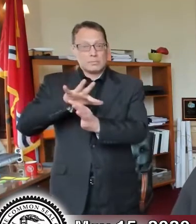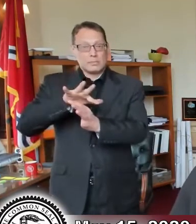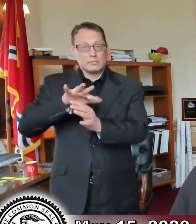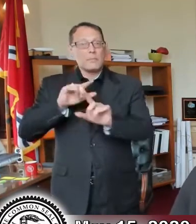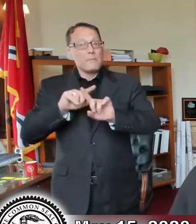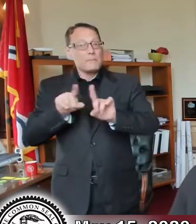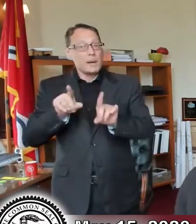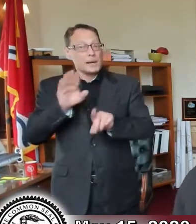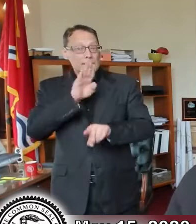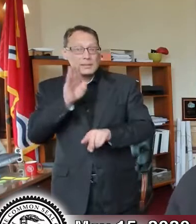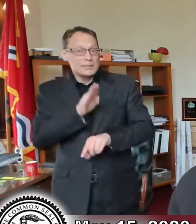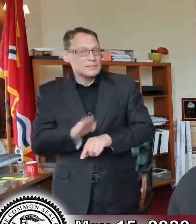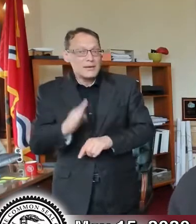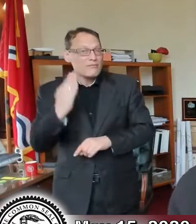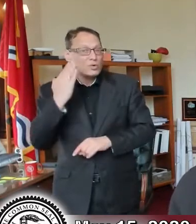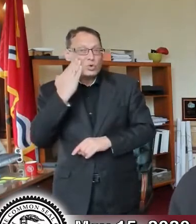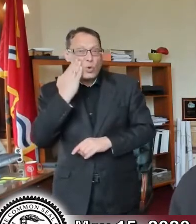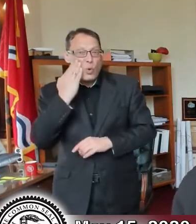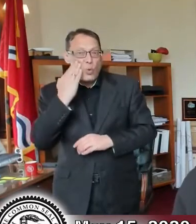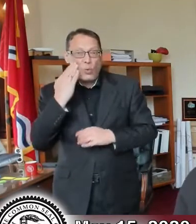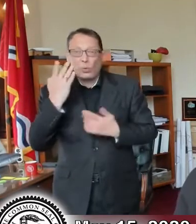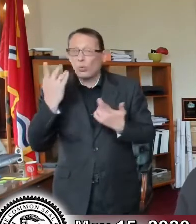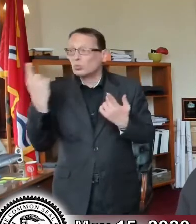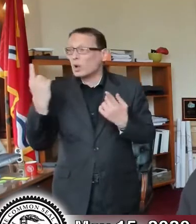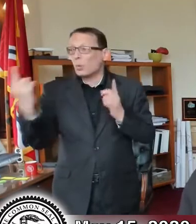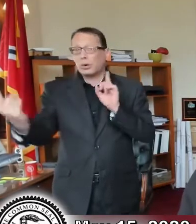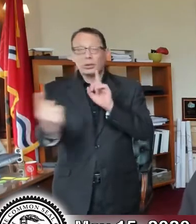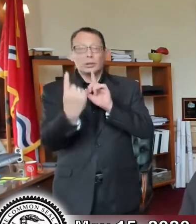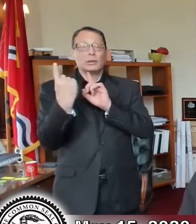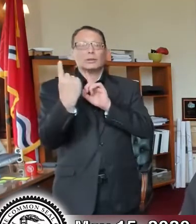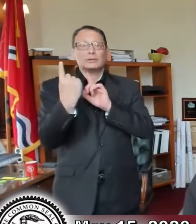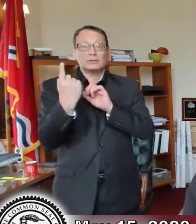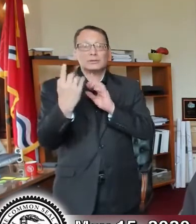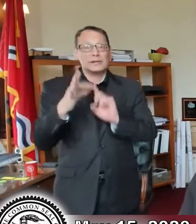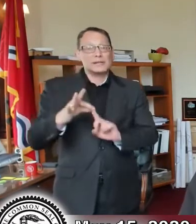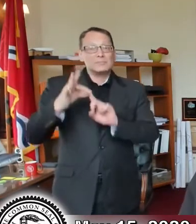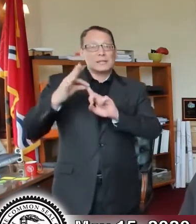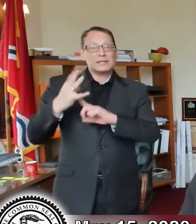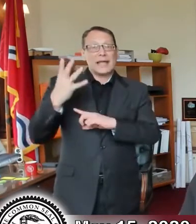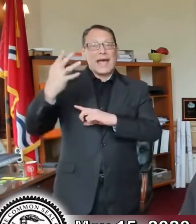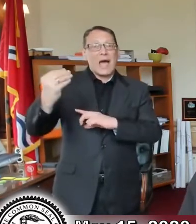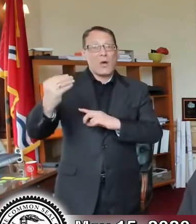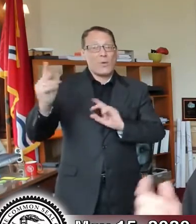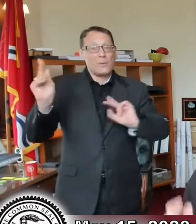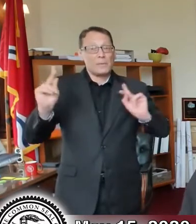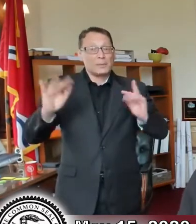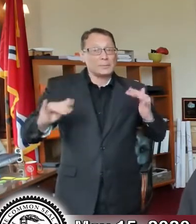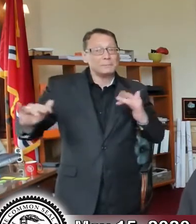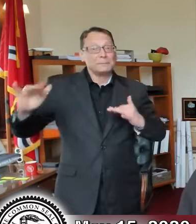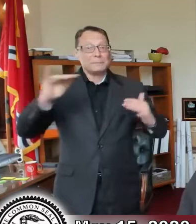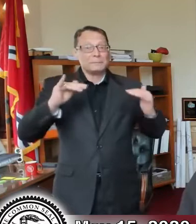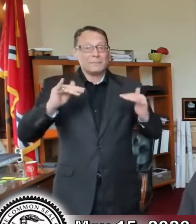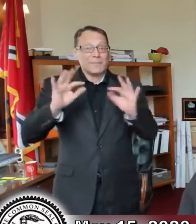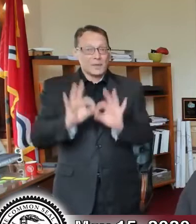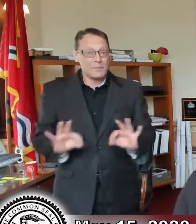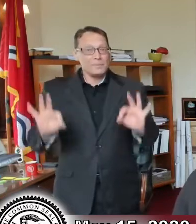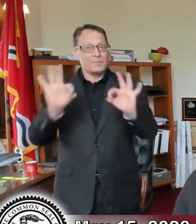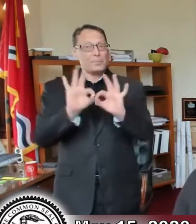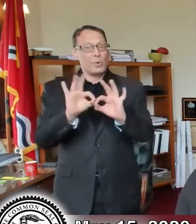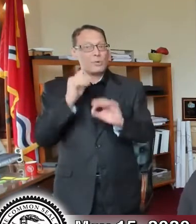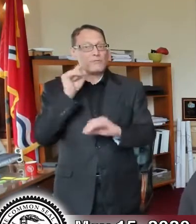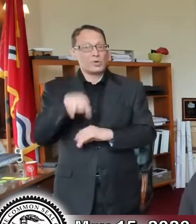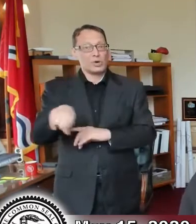never know exactly when you'll be within 6 feet of someone, especially when you're out in the public. So it's really important for you to